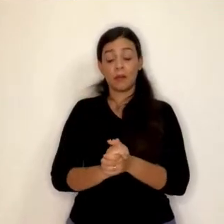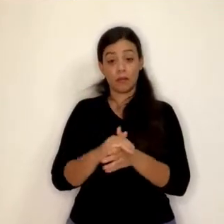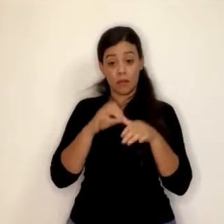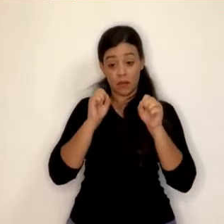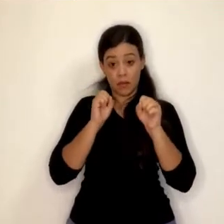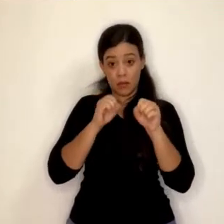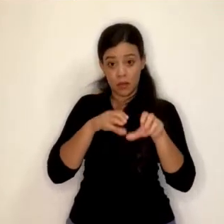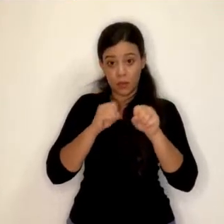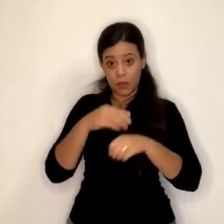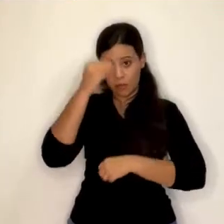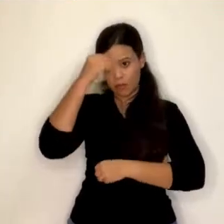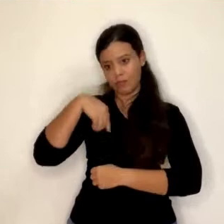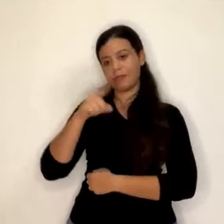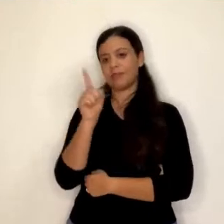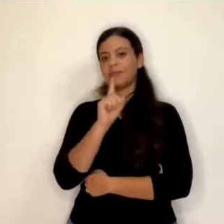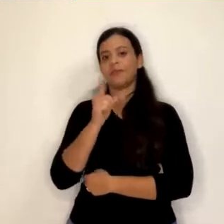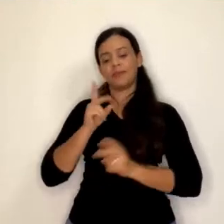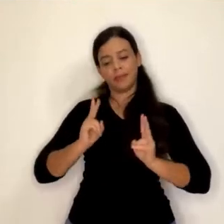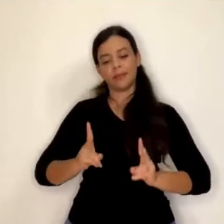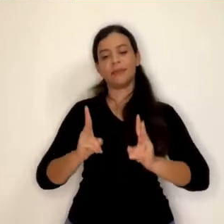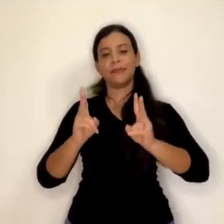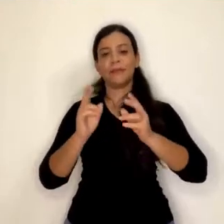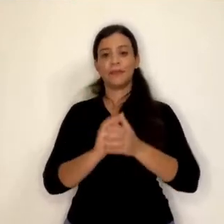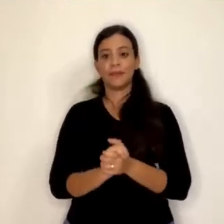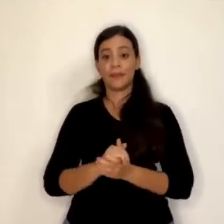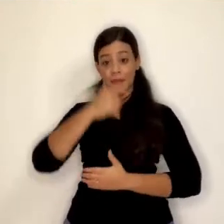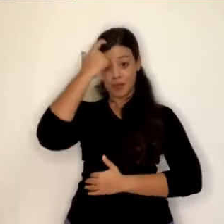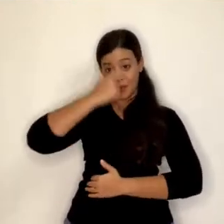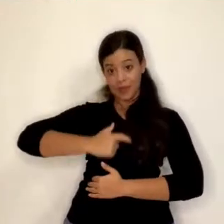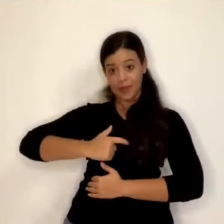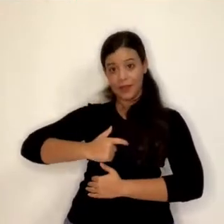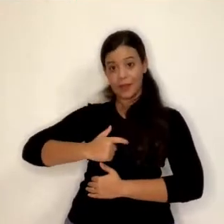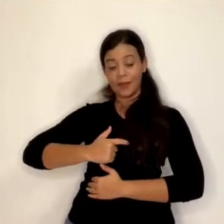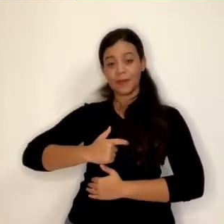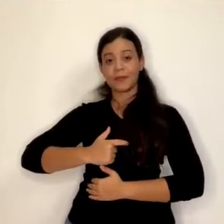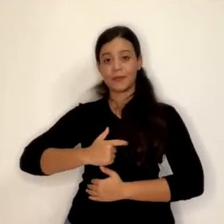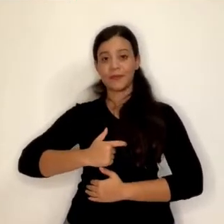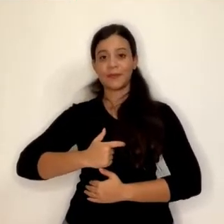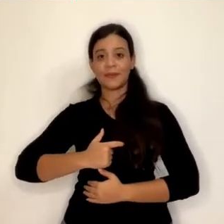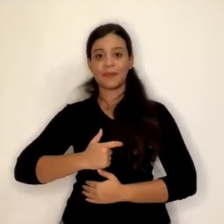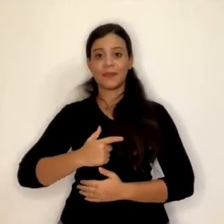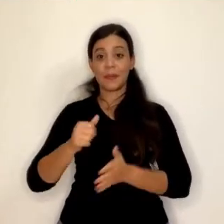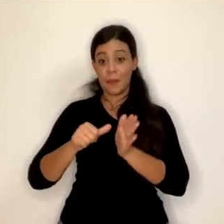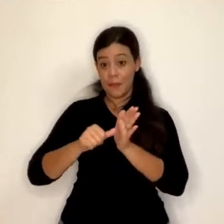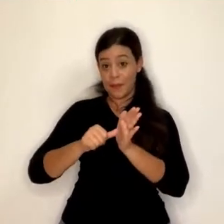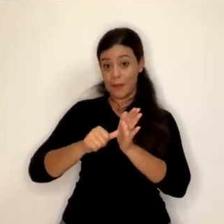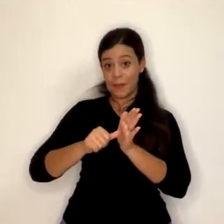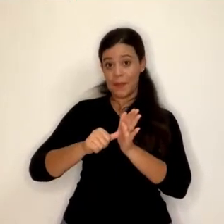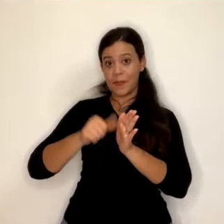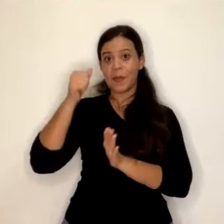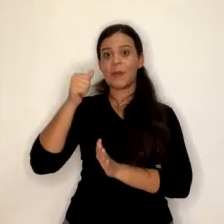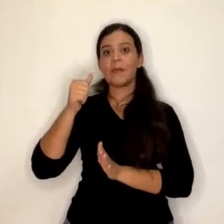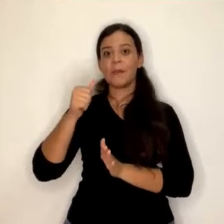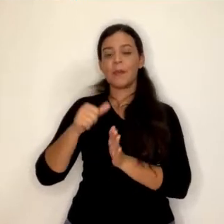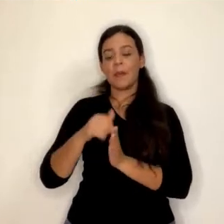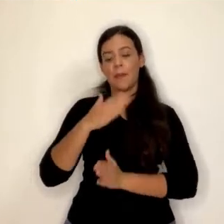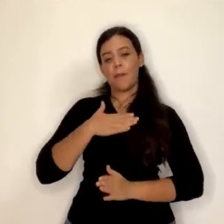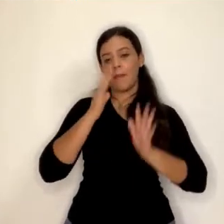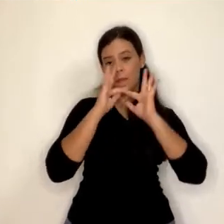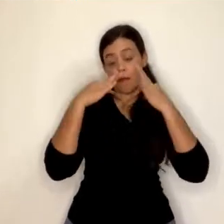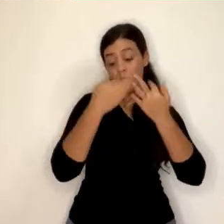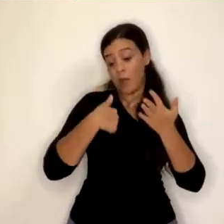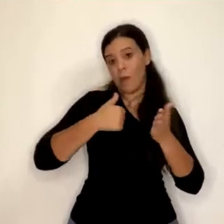and for your generosity. I'd also like to say that I, being the